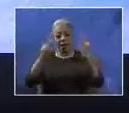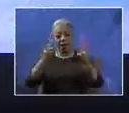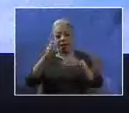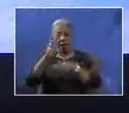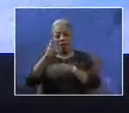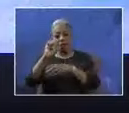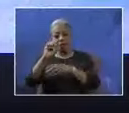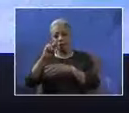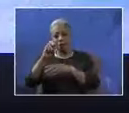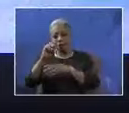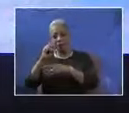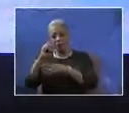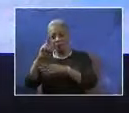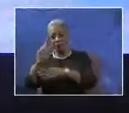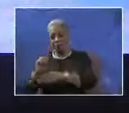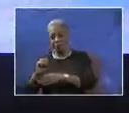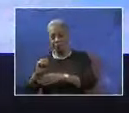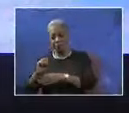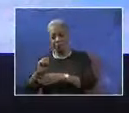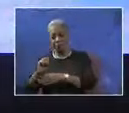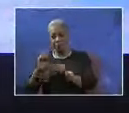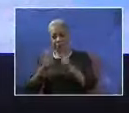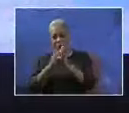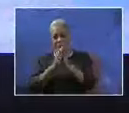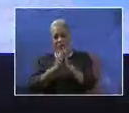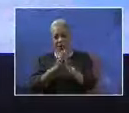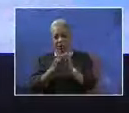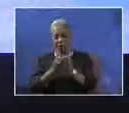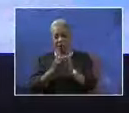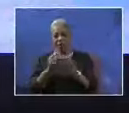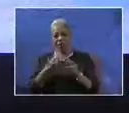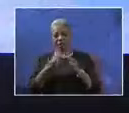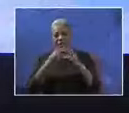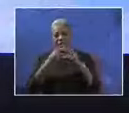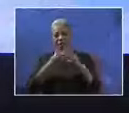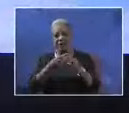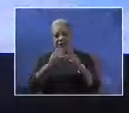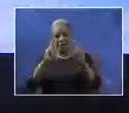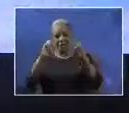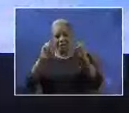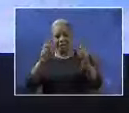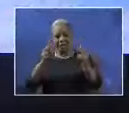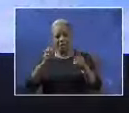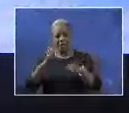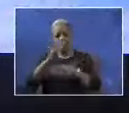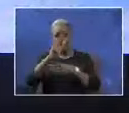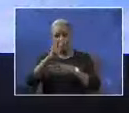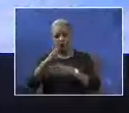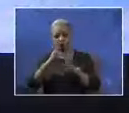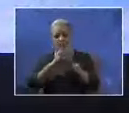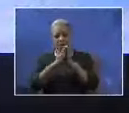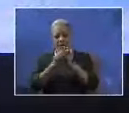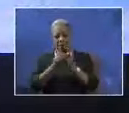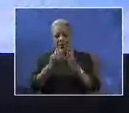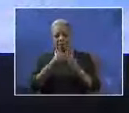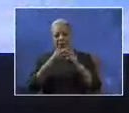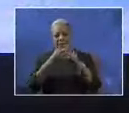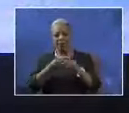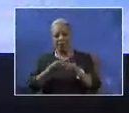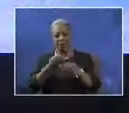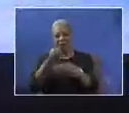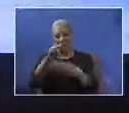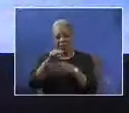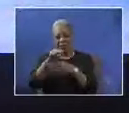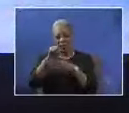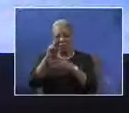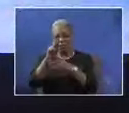Census? The book of the Bible named Census is the fourth book of the Bible. The fourth book of the